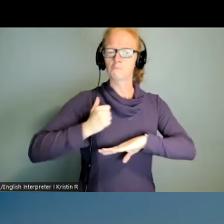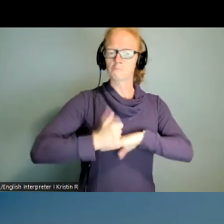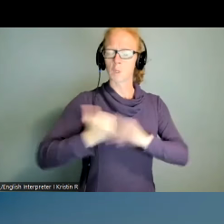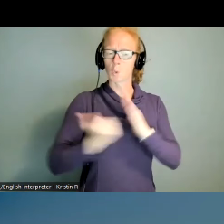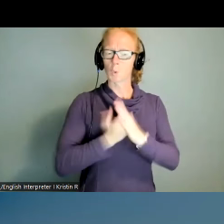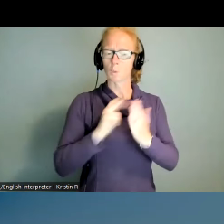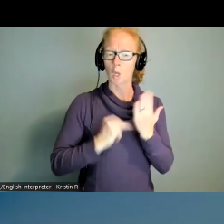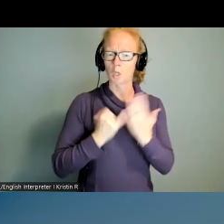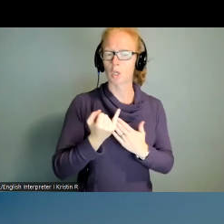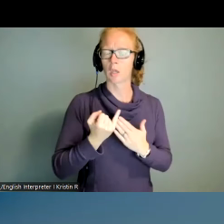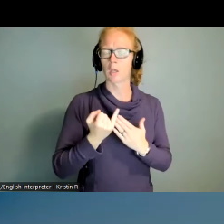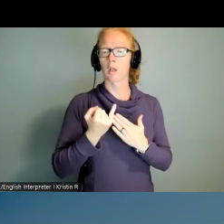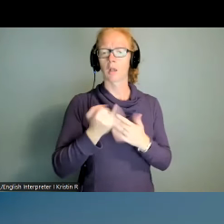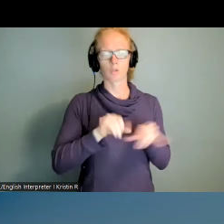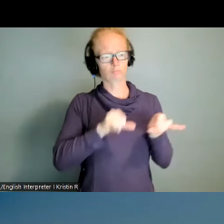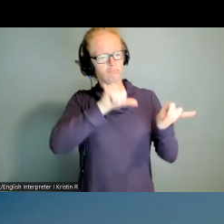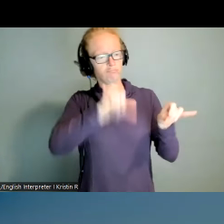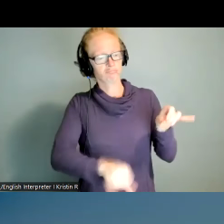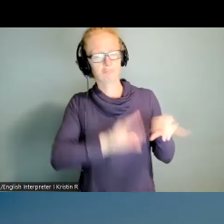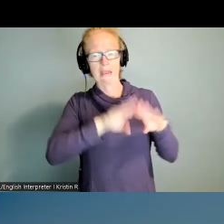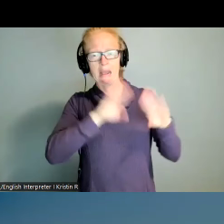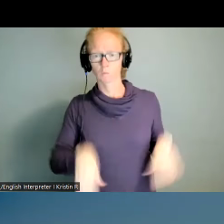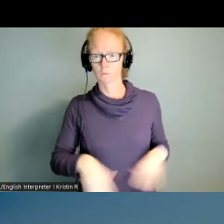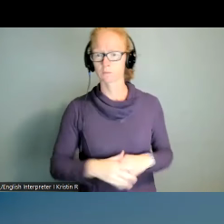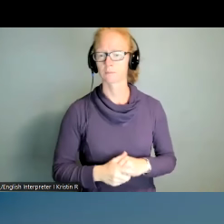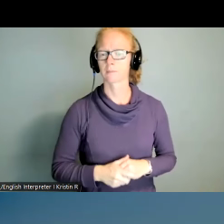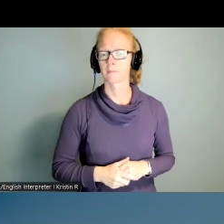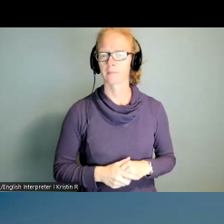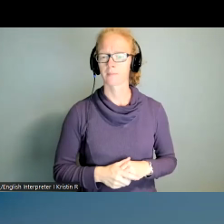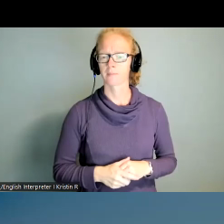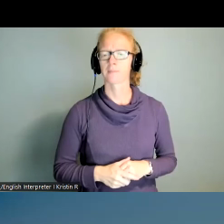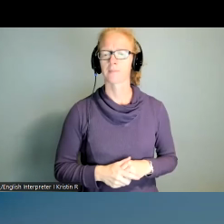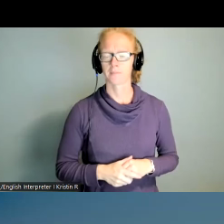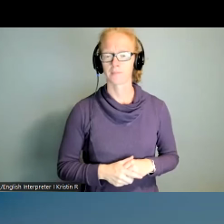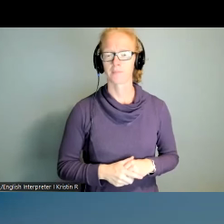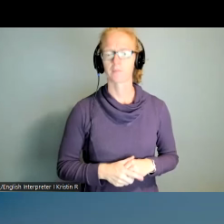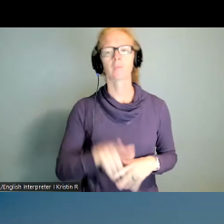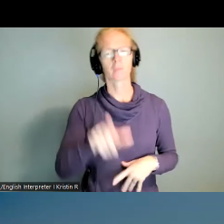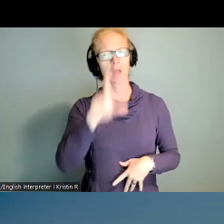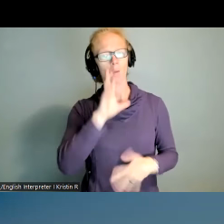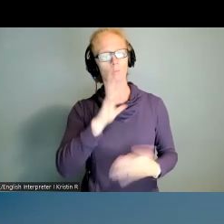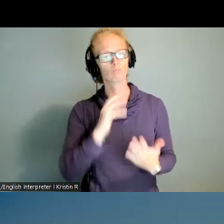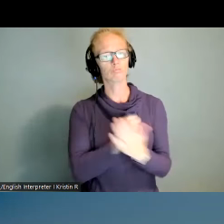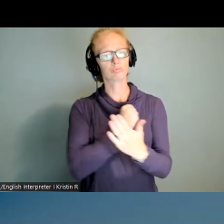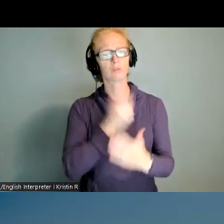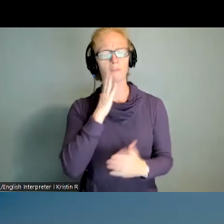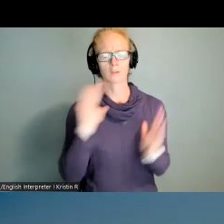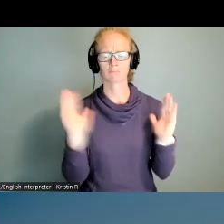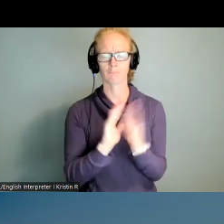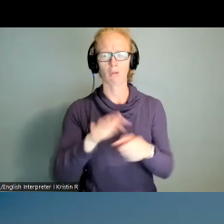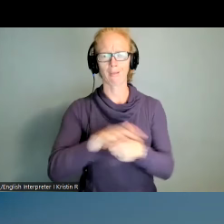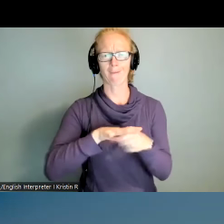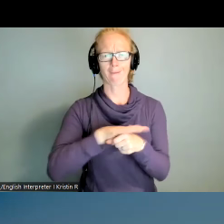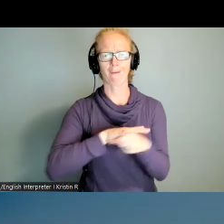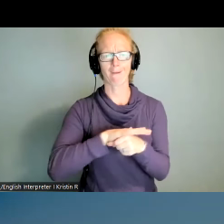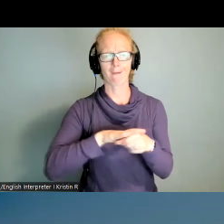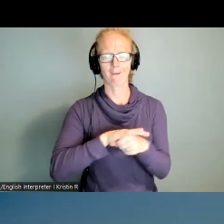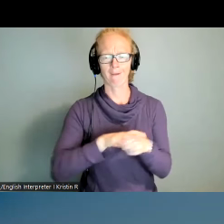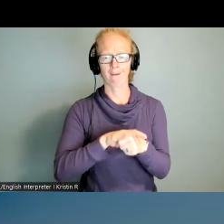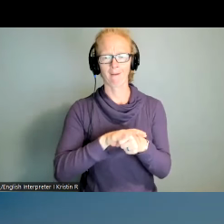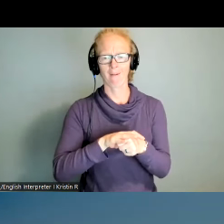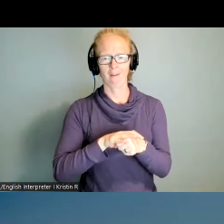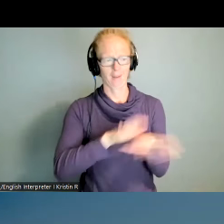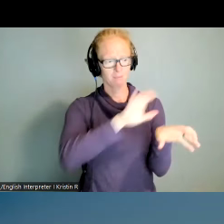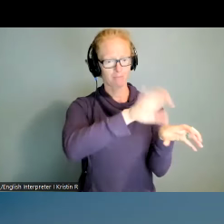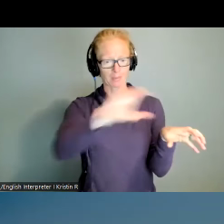that help meet a city's housing goals. And this, as you can imagine, can be extremely useful for smaller jurisdictions that can accommodate a lot of their